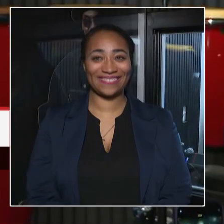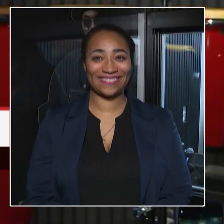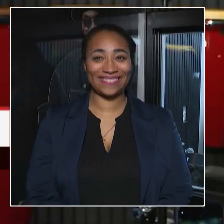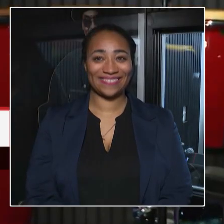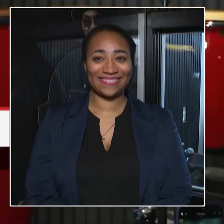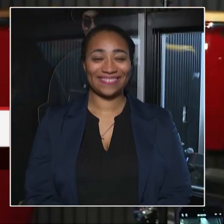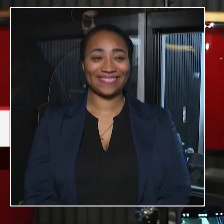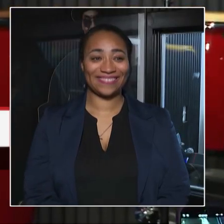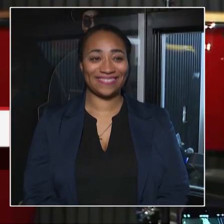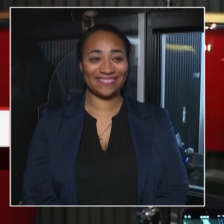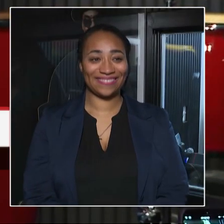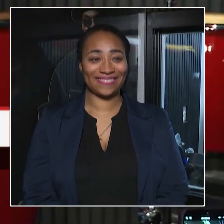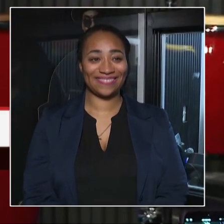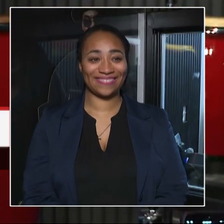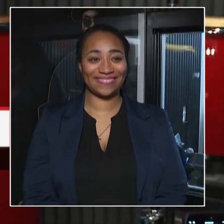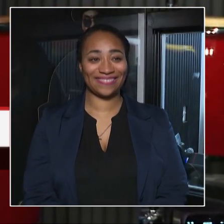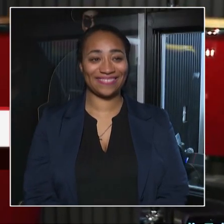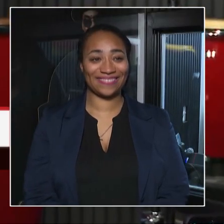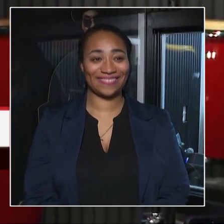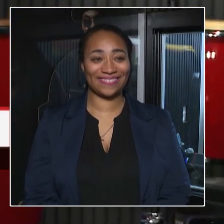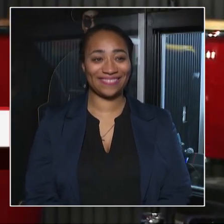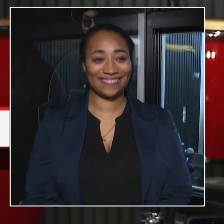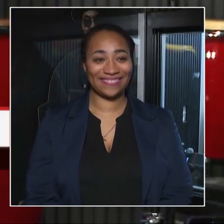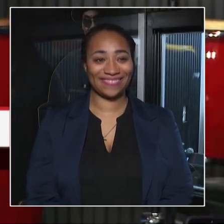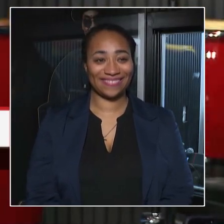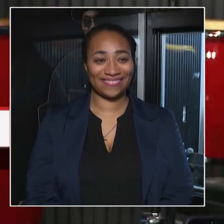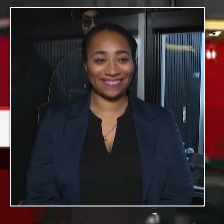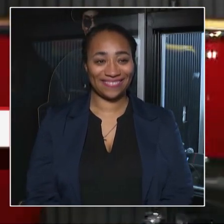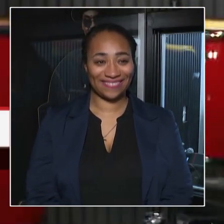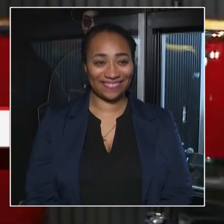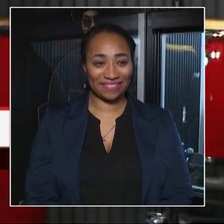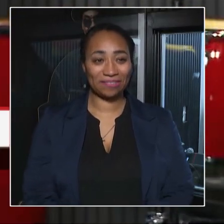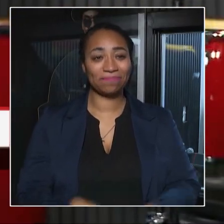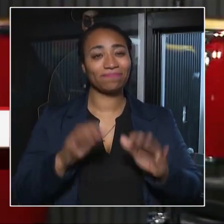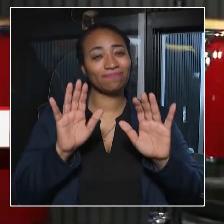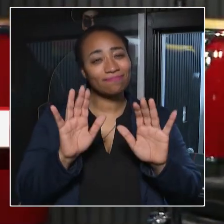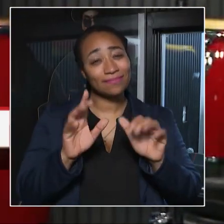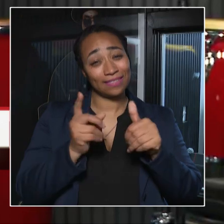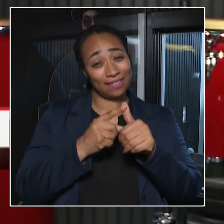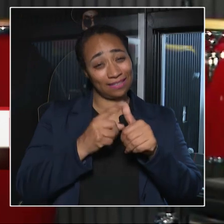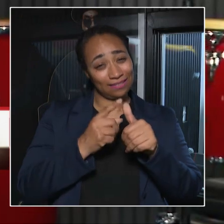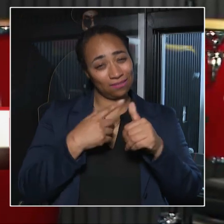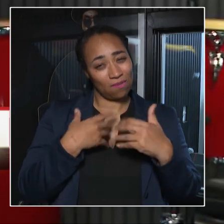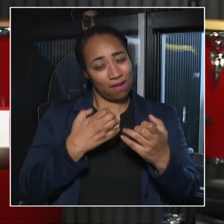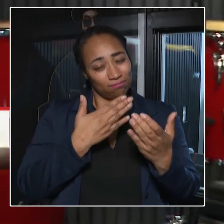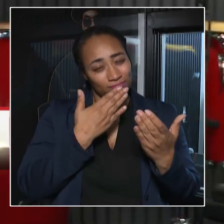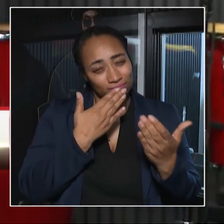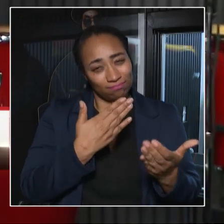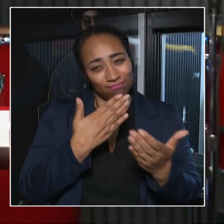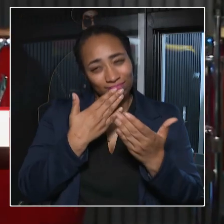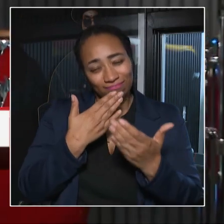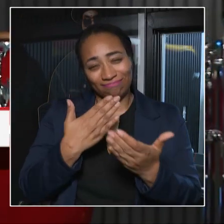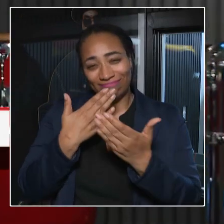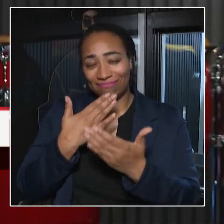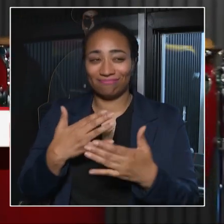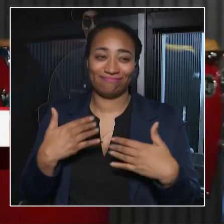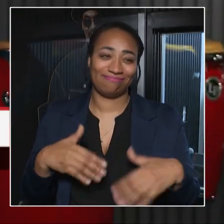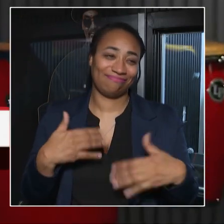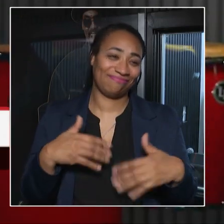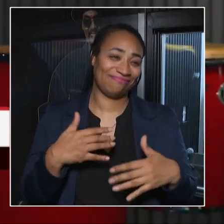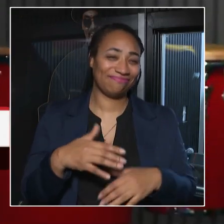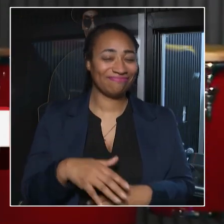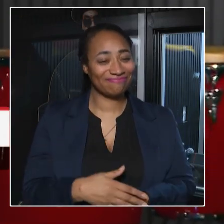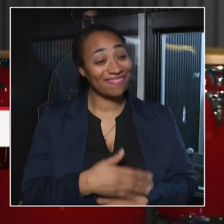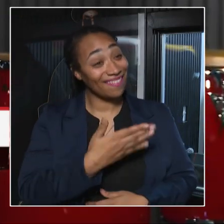Greetings. Before I even start, I just want to say thank you for this opportunity. So yeah, okay. Greetings. I am